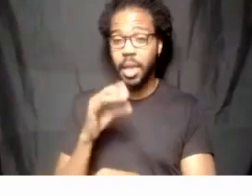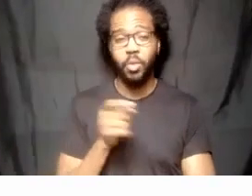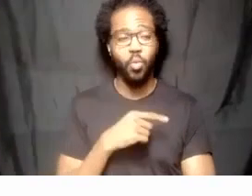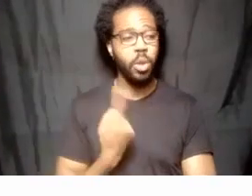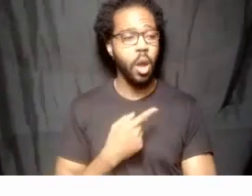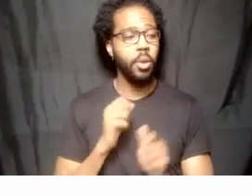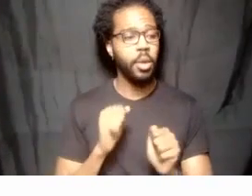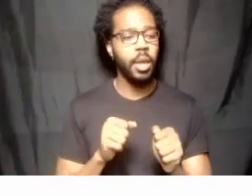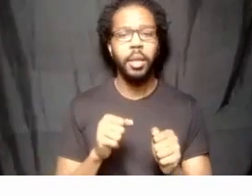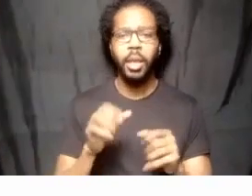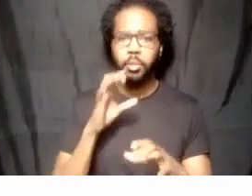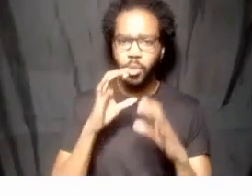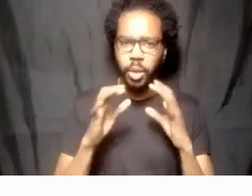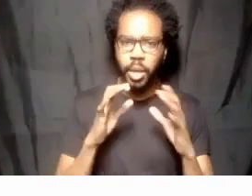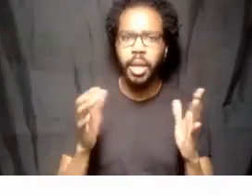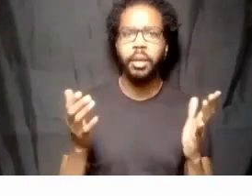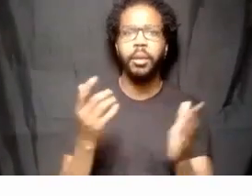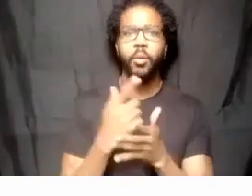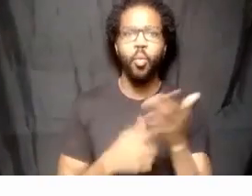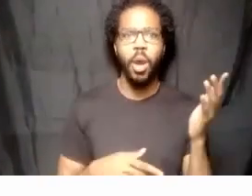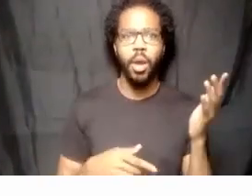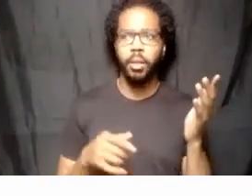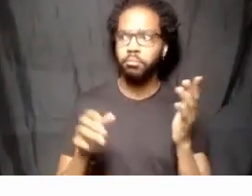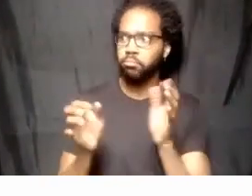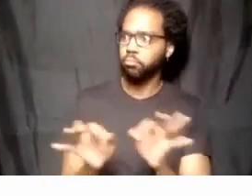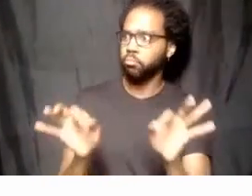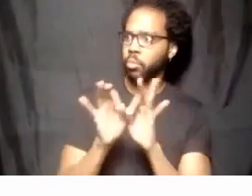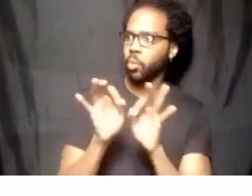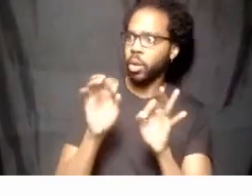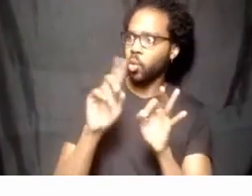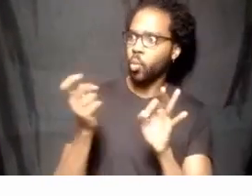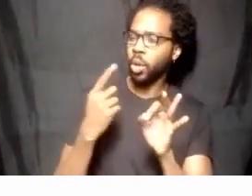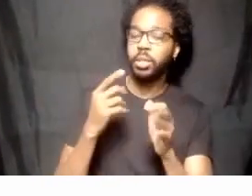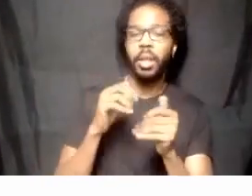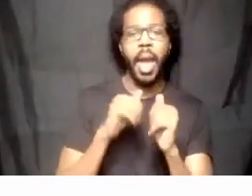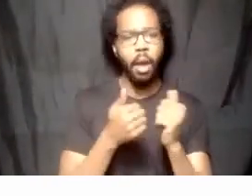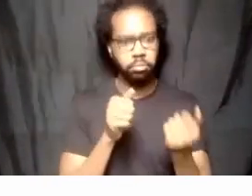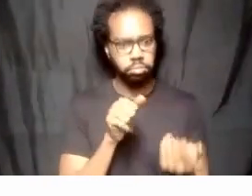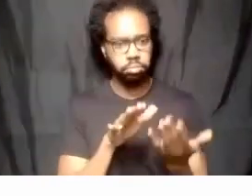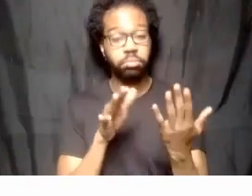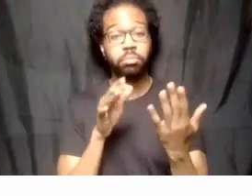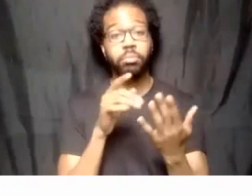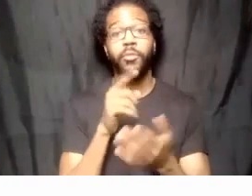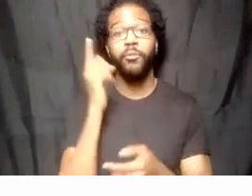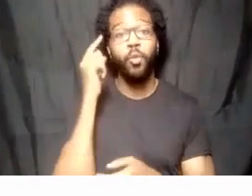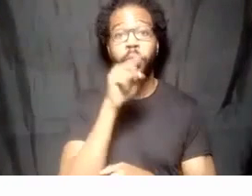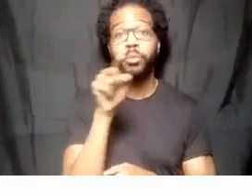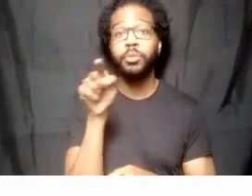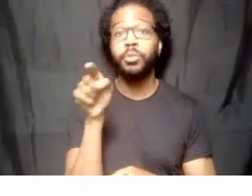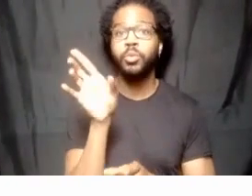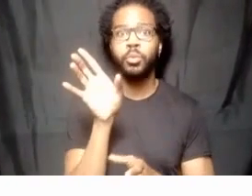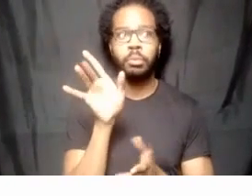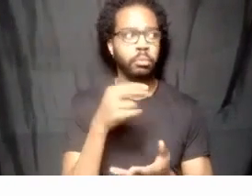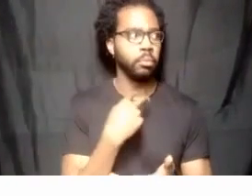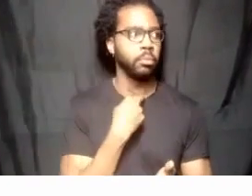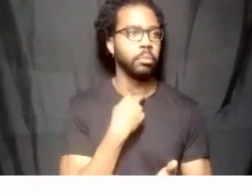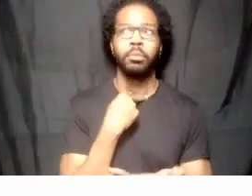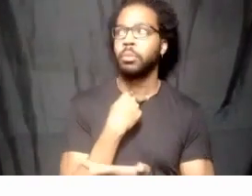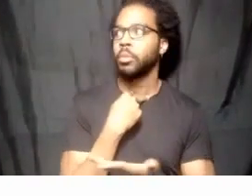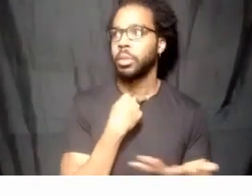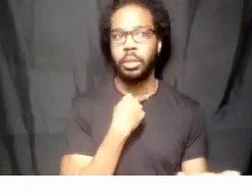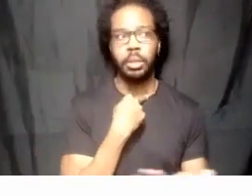of communicate what those burning issues are and how we're dealing with them. Because for those of us who are in the middle of this, dealing with it